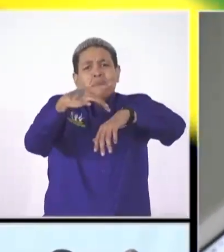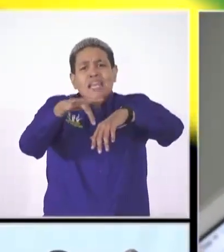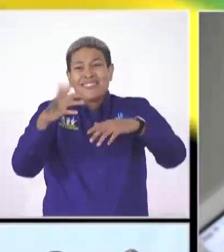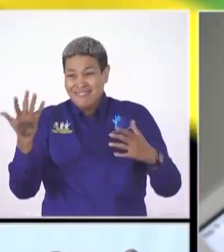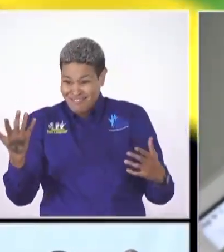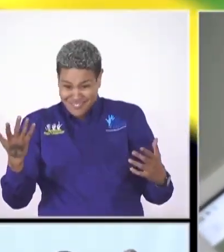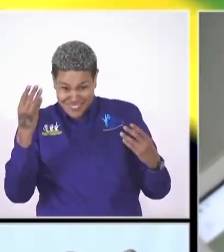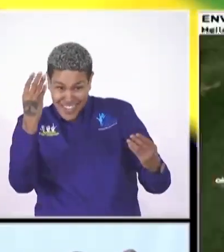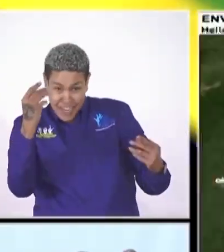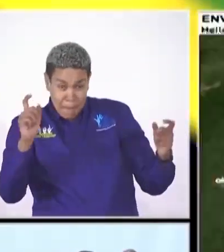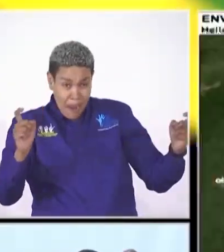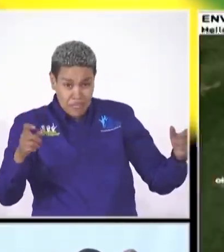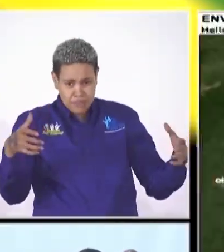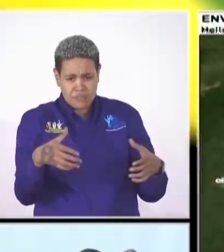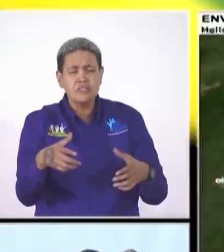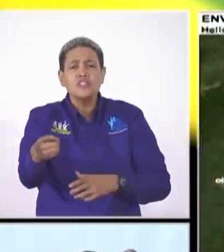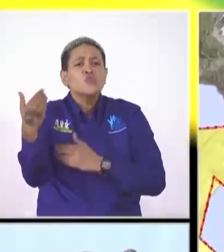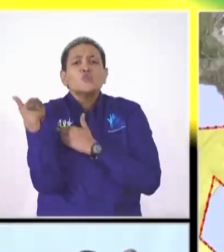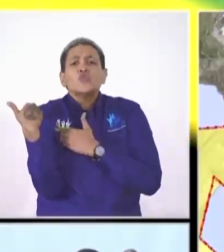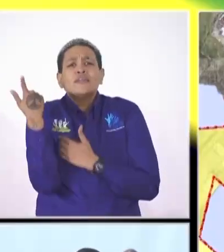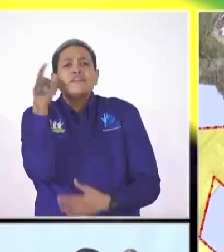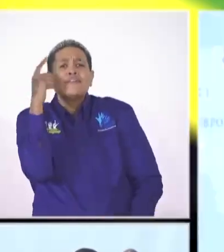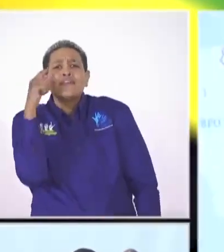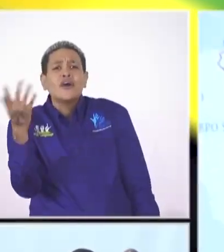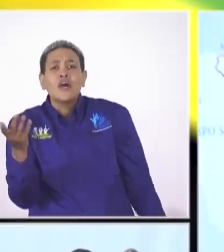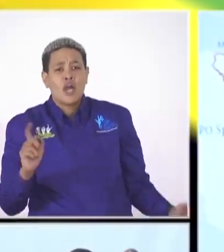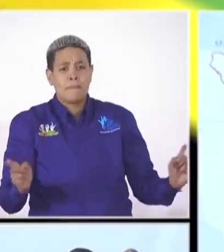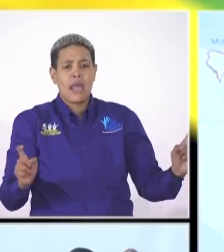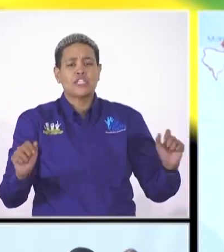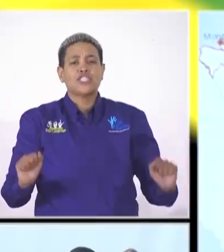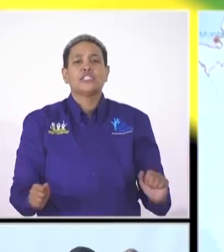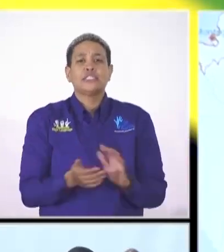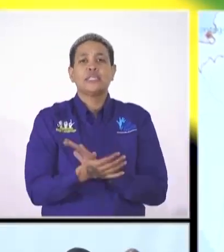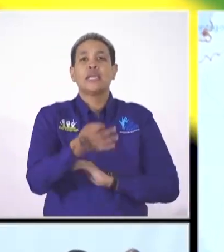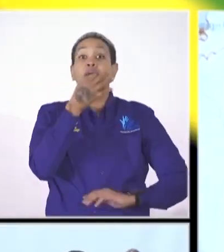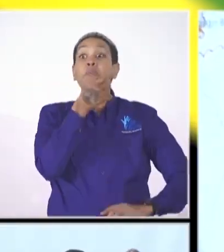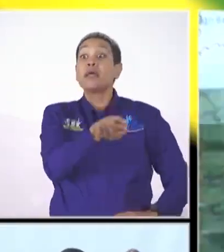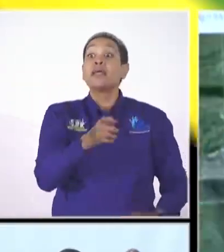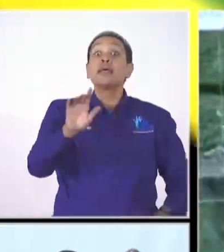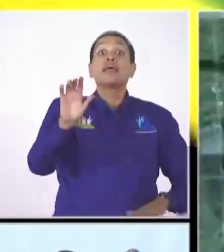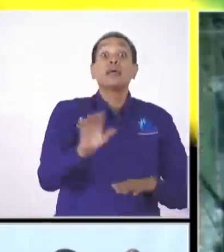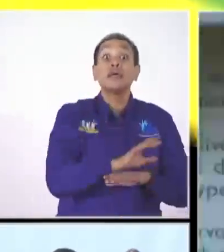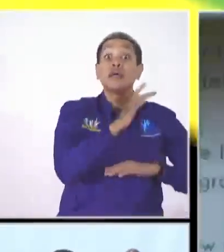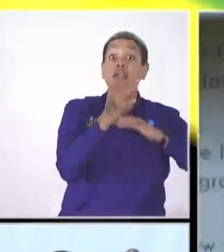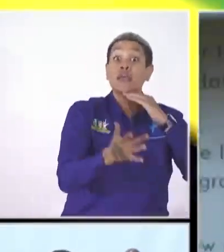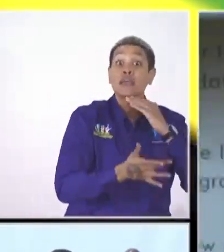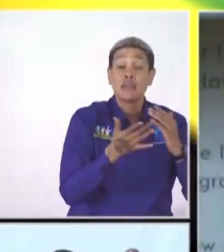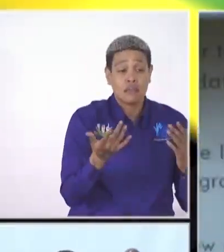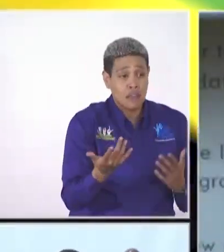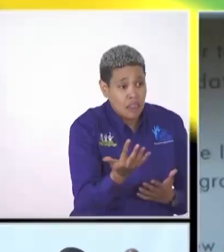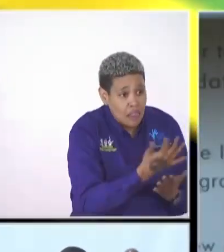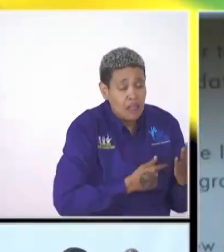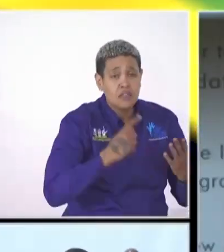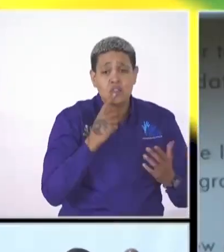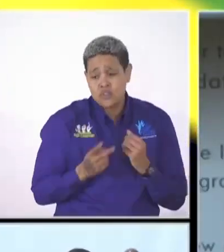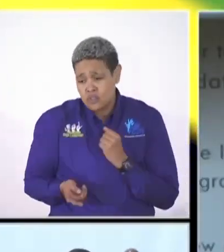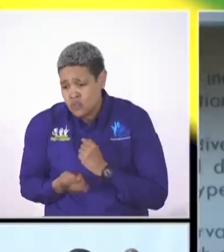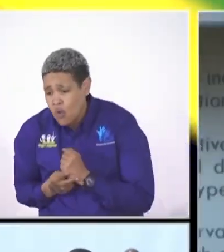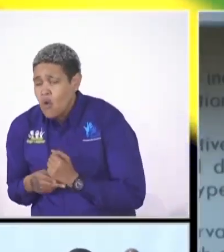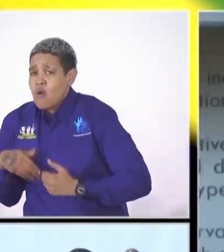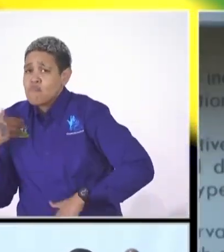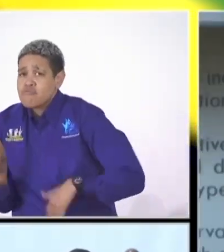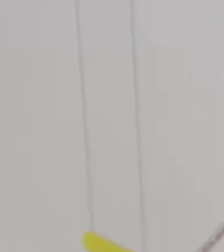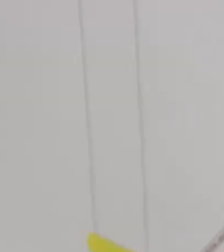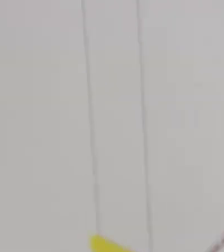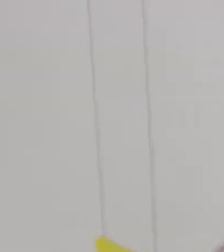branch's mission is to manage the capability to digitally capture, store, process, and coordinate